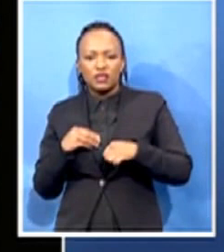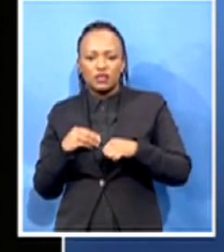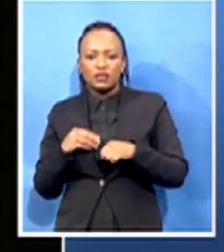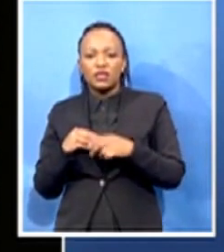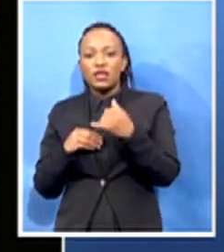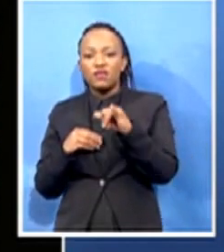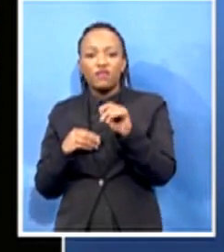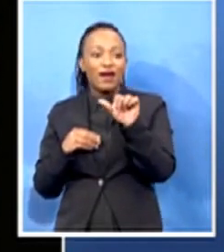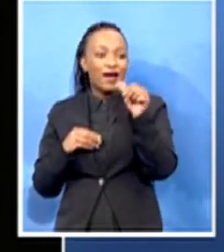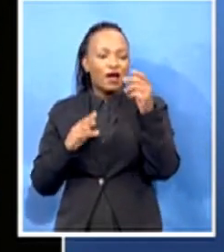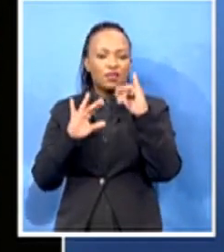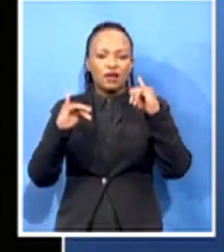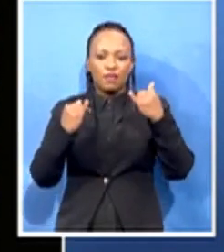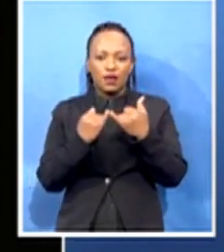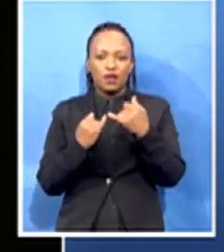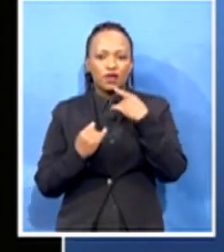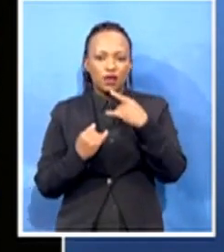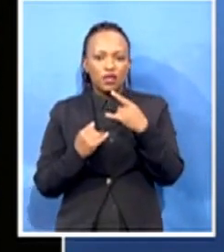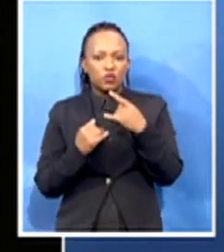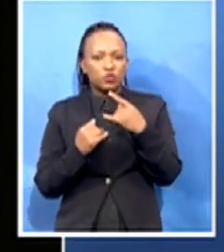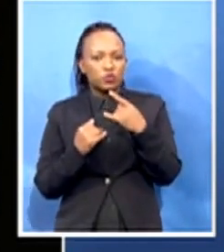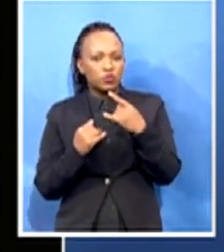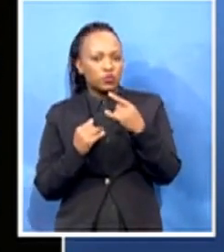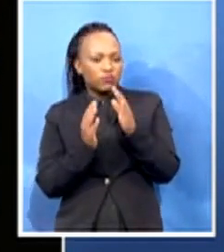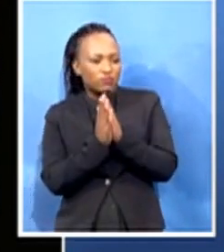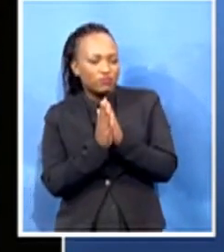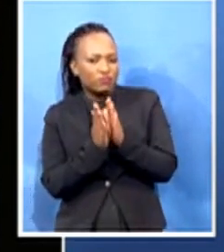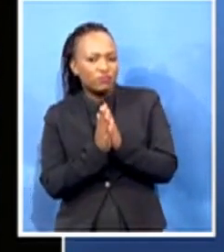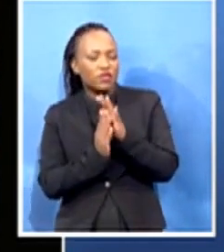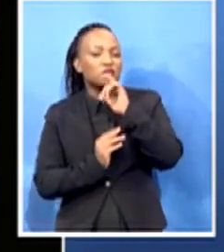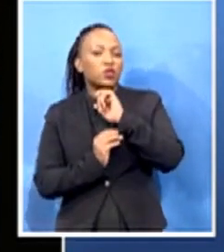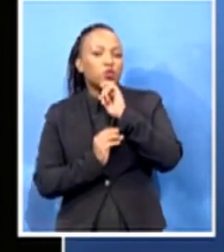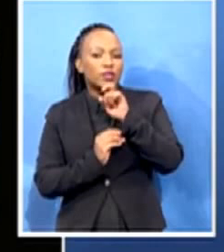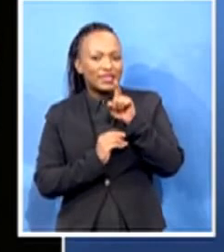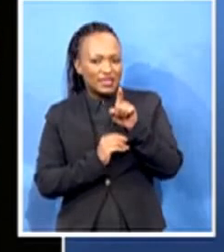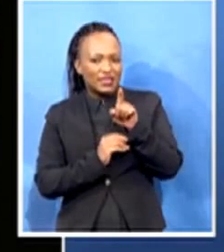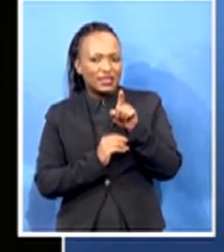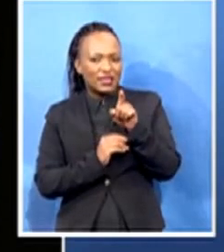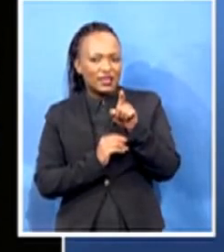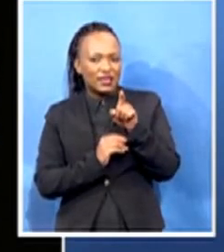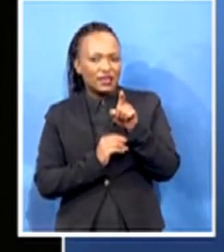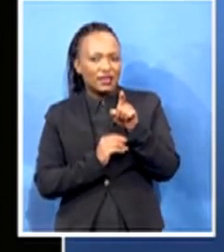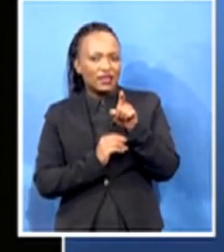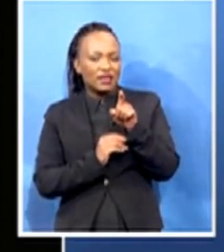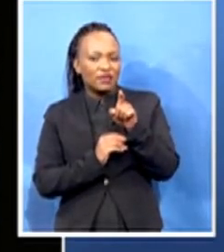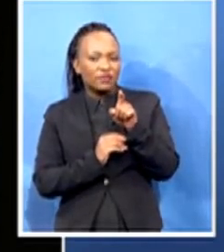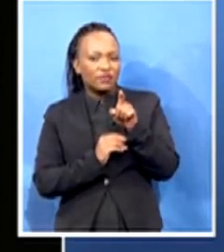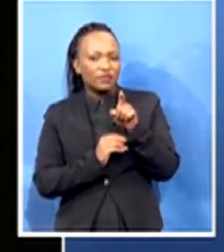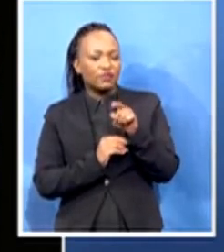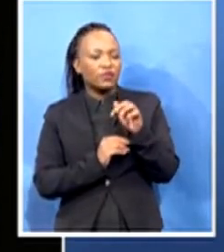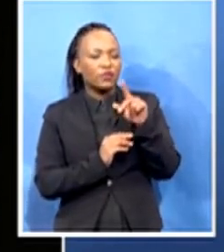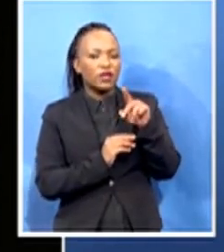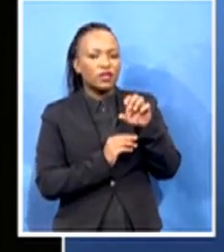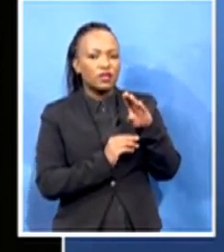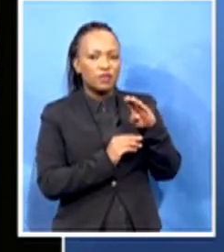cry foul, and use that, and even issue Section 189. DBS issued Section 189, and they are not in